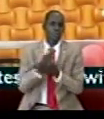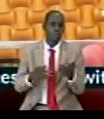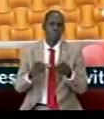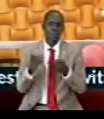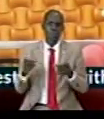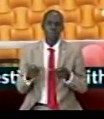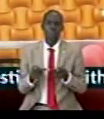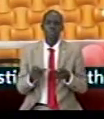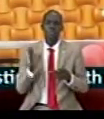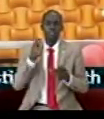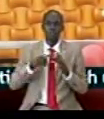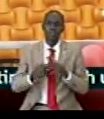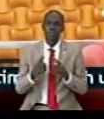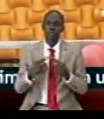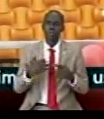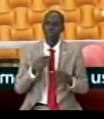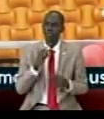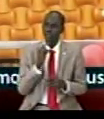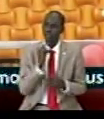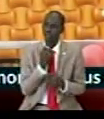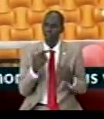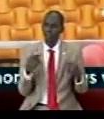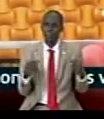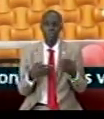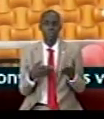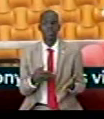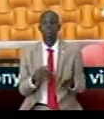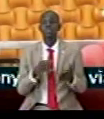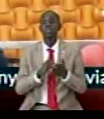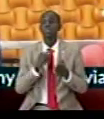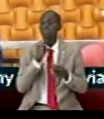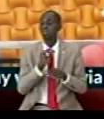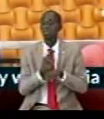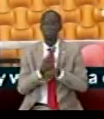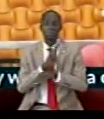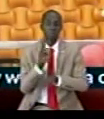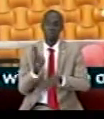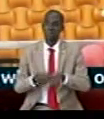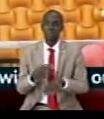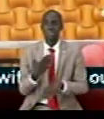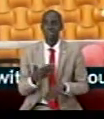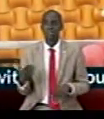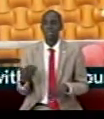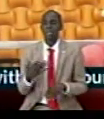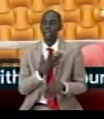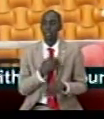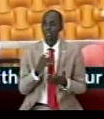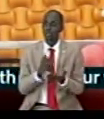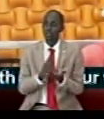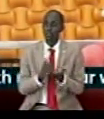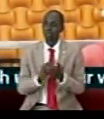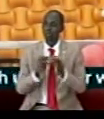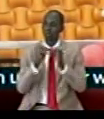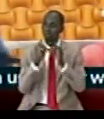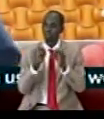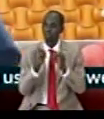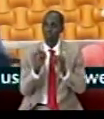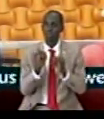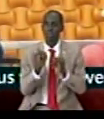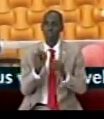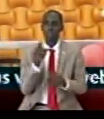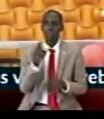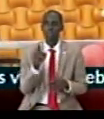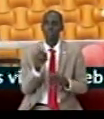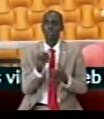seriously having a sharp pain there. It's a normal thing. I met the doctor. The doctor actually advised me that I should